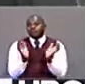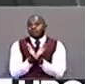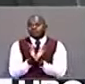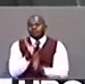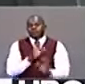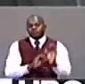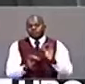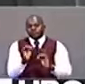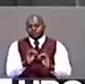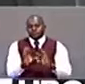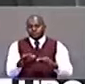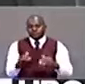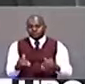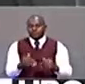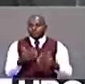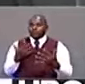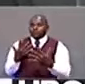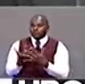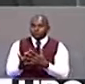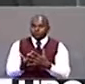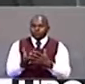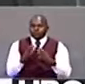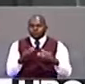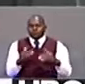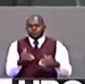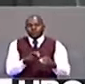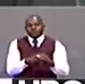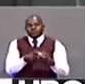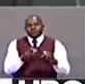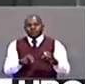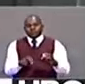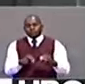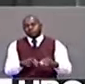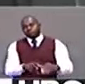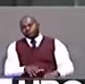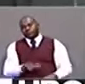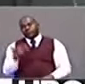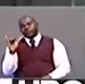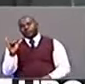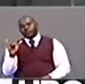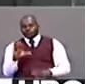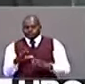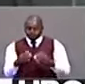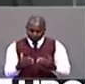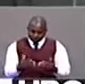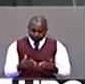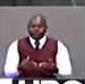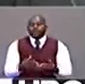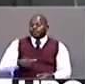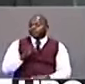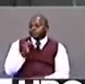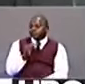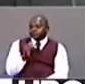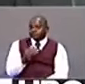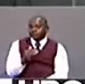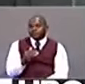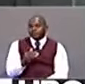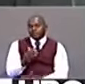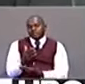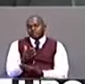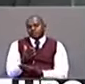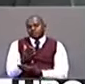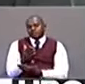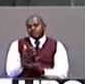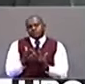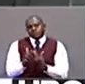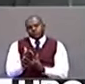nothing and locked up in the cells. And when he was released, he left. He then, Madam Speaker, some